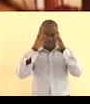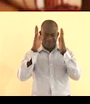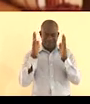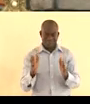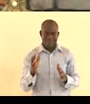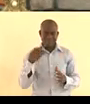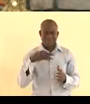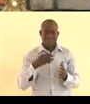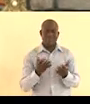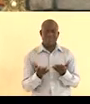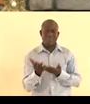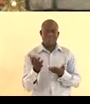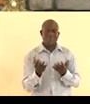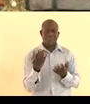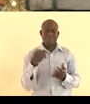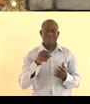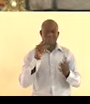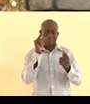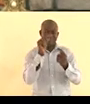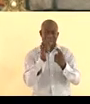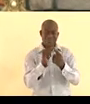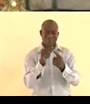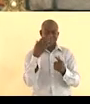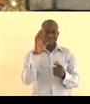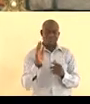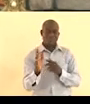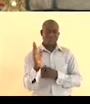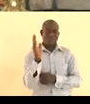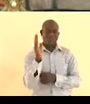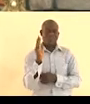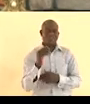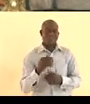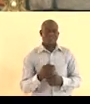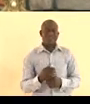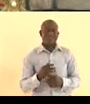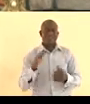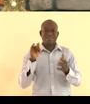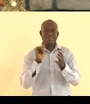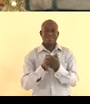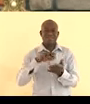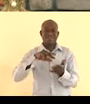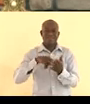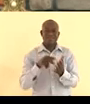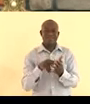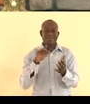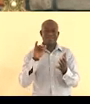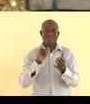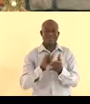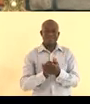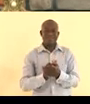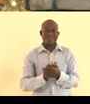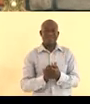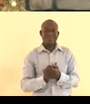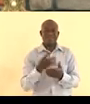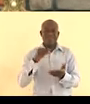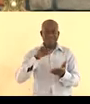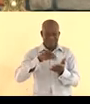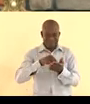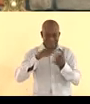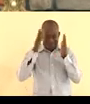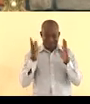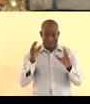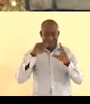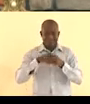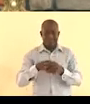Prophets are servants of the word of God. Now, that means what I have just said about sorting. That means that the student in